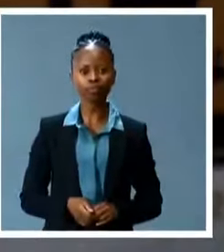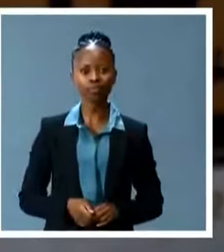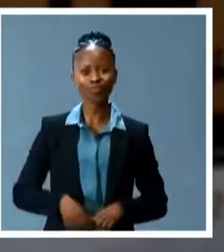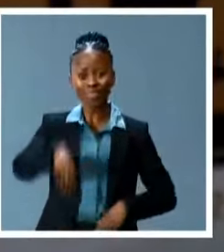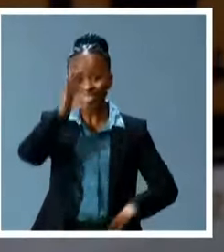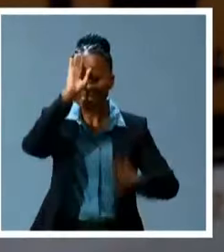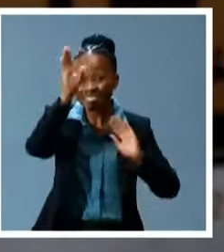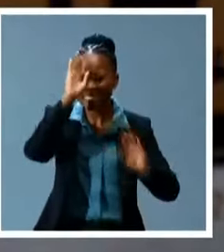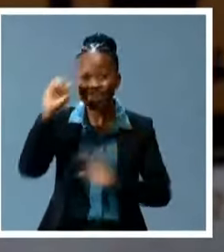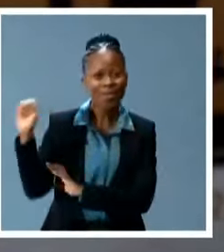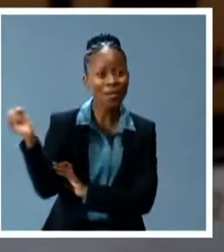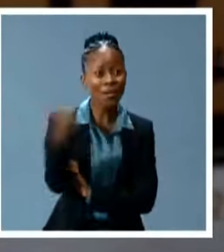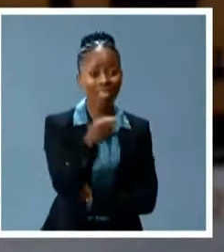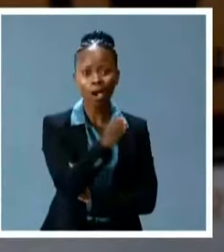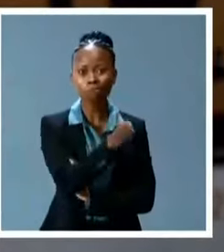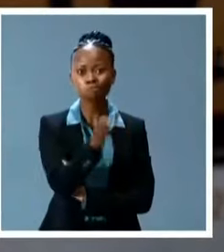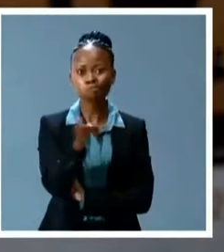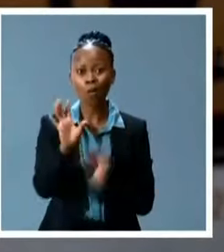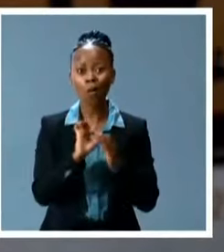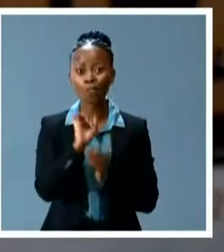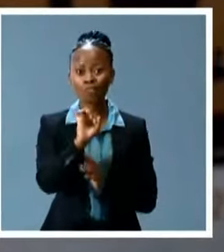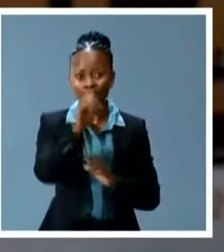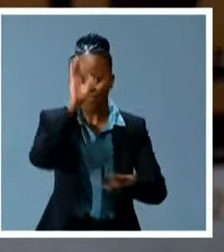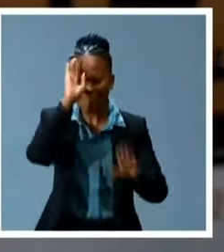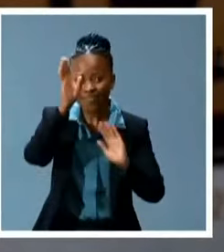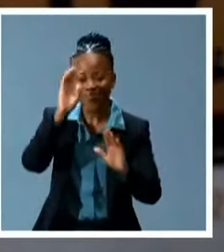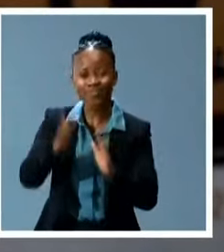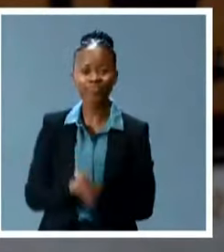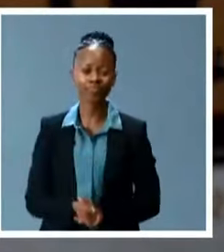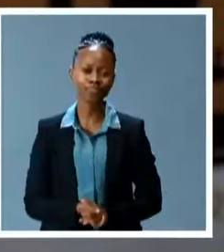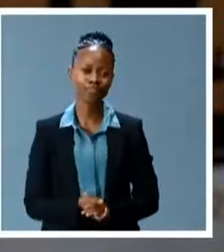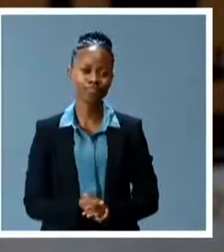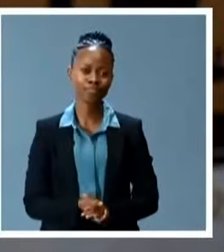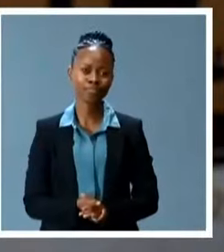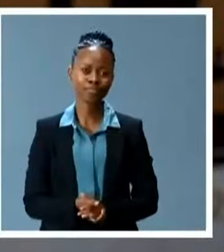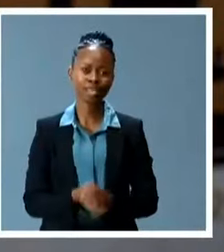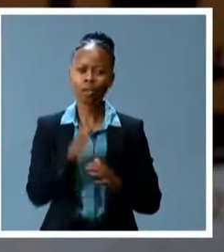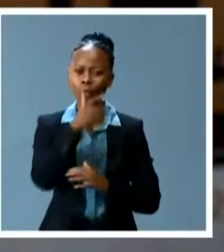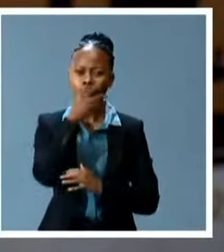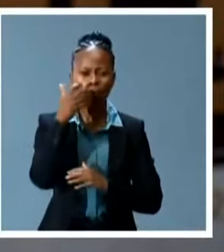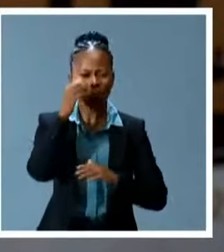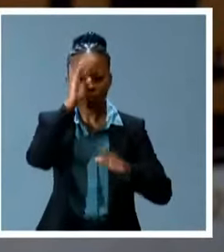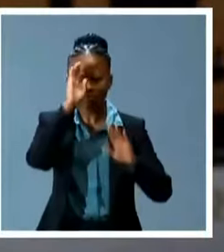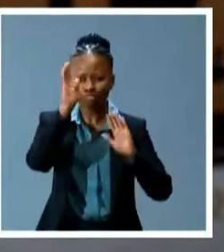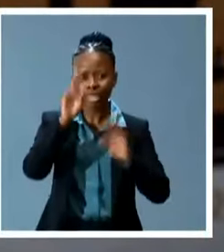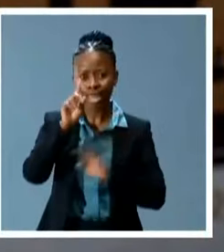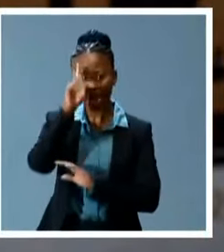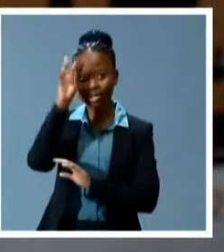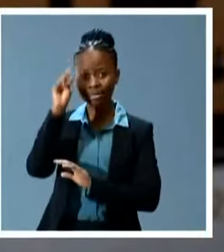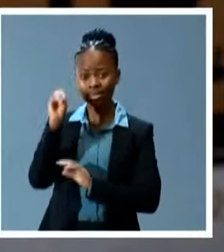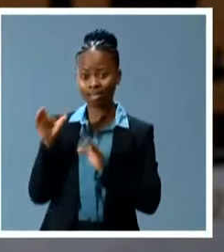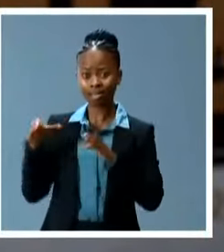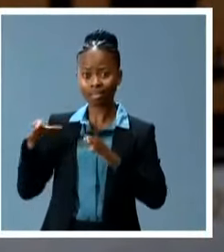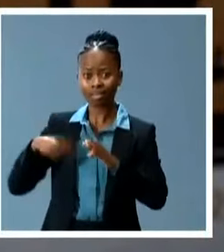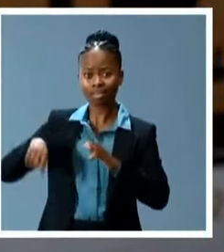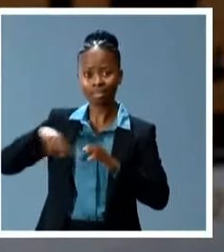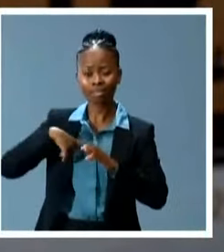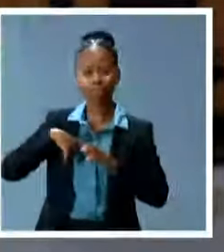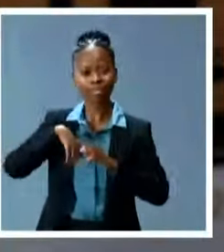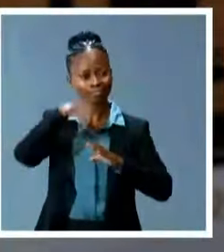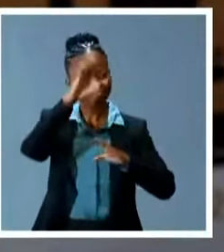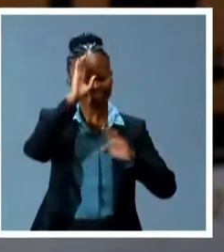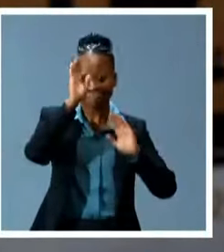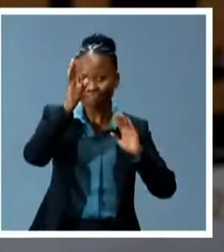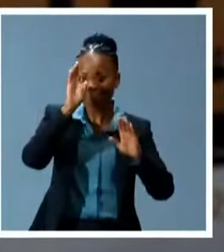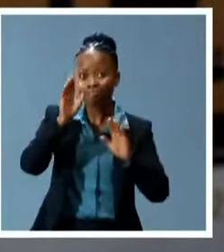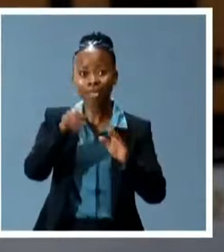Siyanibingelela nonke lapho nikhona. I send warm greetings from the Nelson Mandela Foundation to all